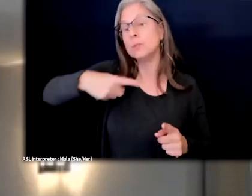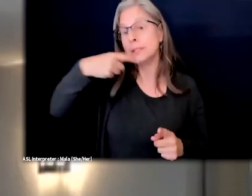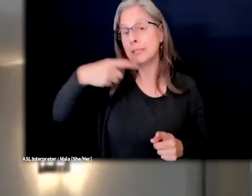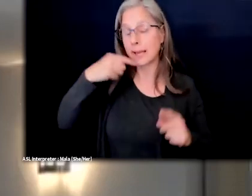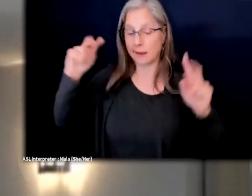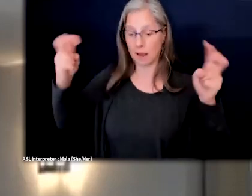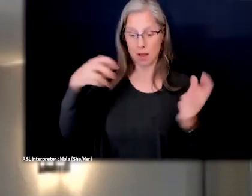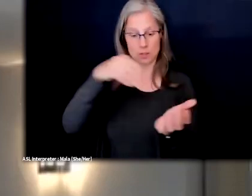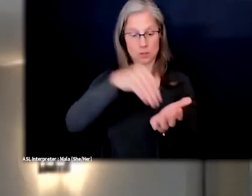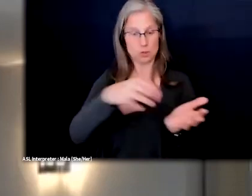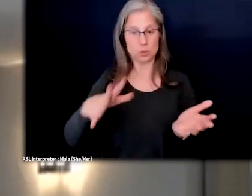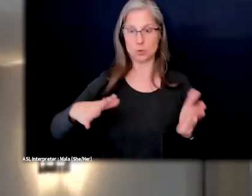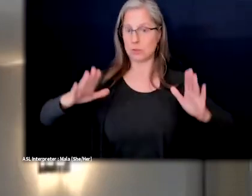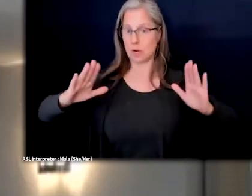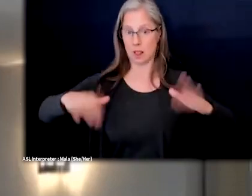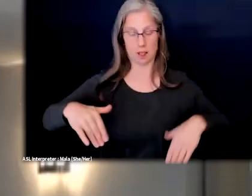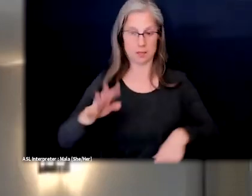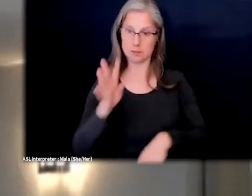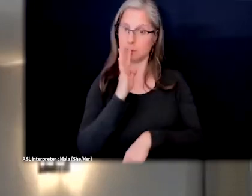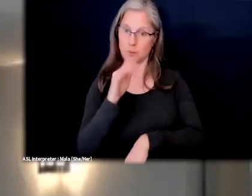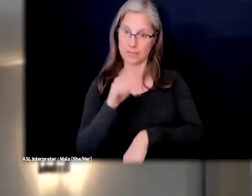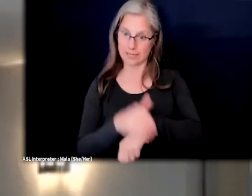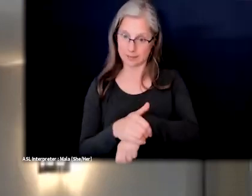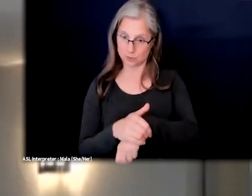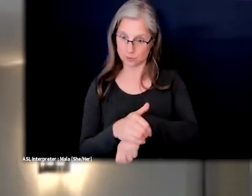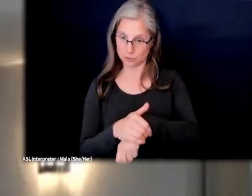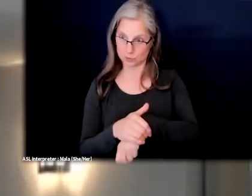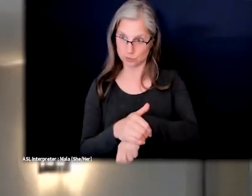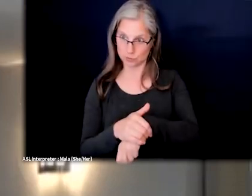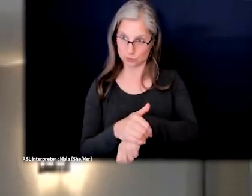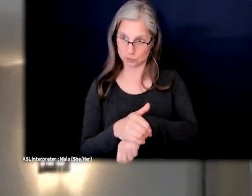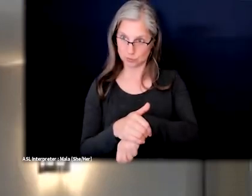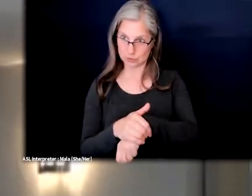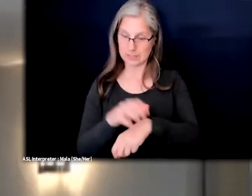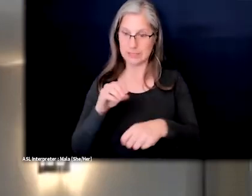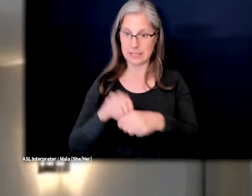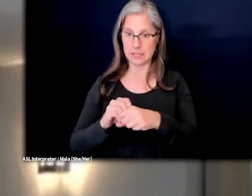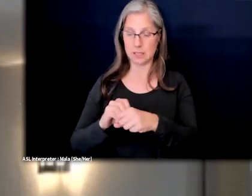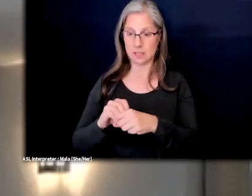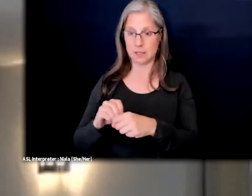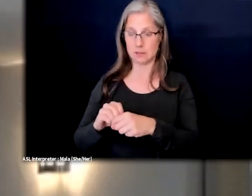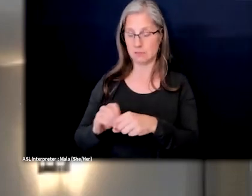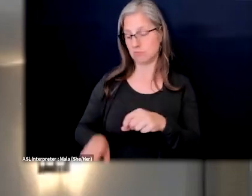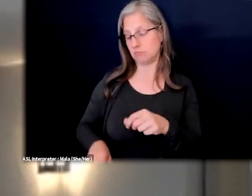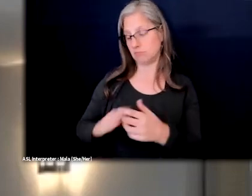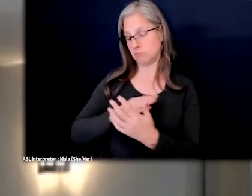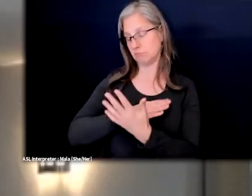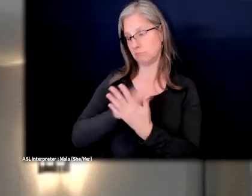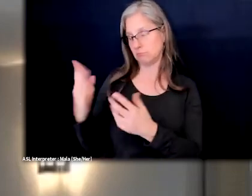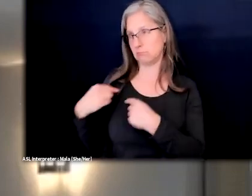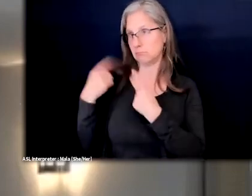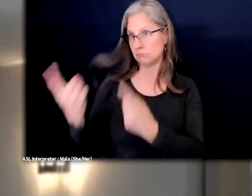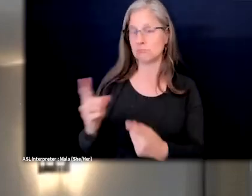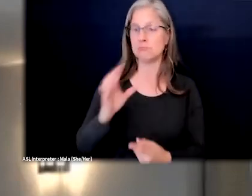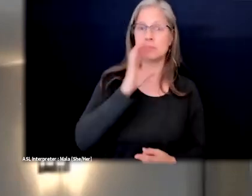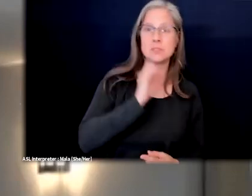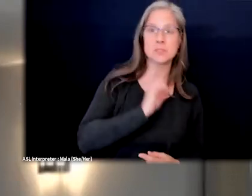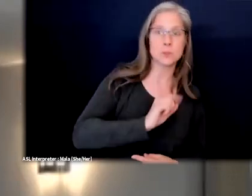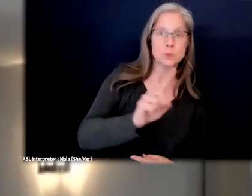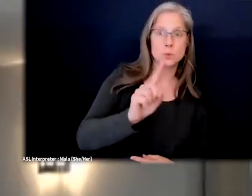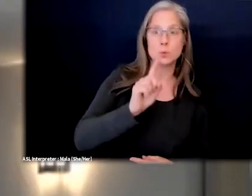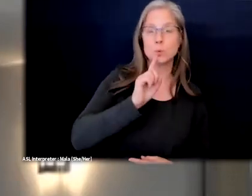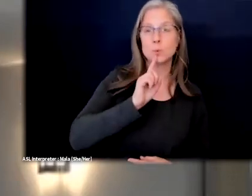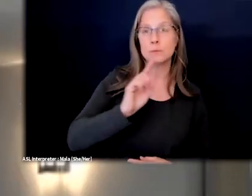has not spoken English in their formative years, 0 to 5, 0 to 6, 0 to 7,